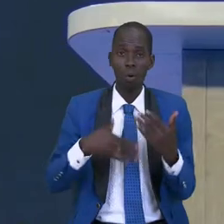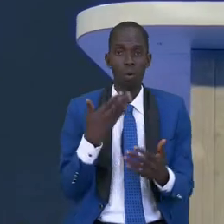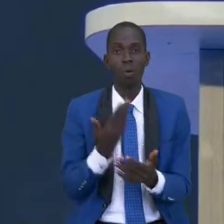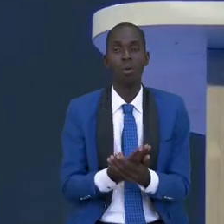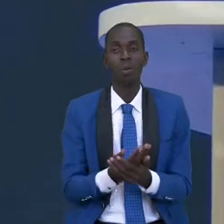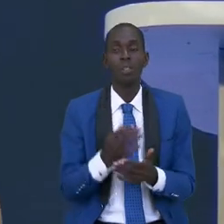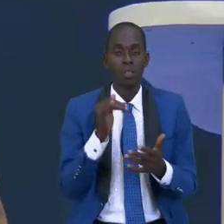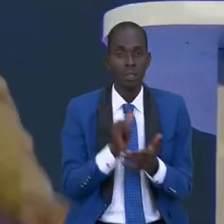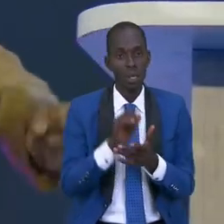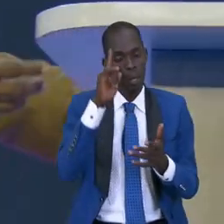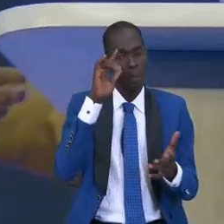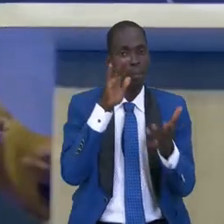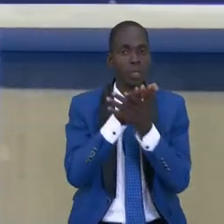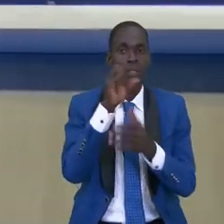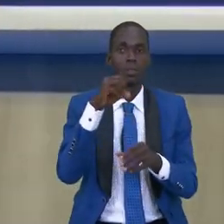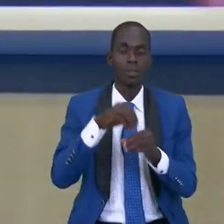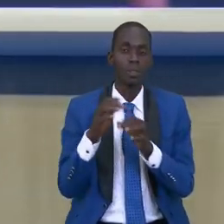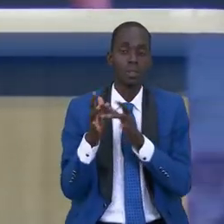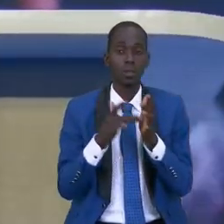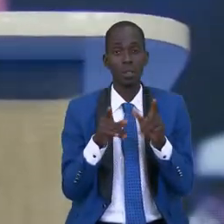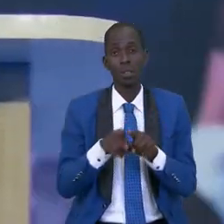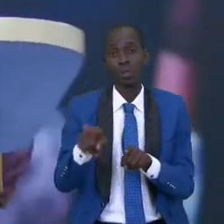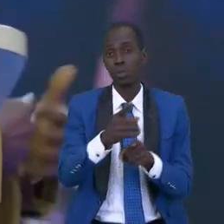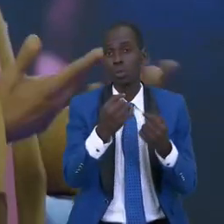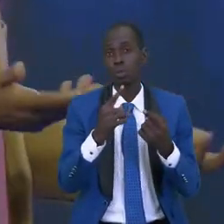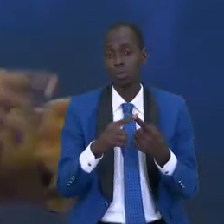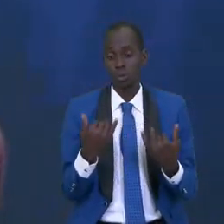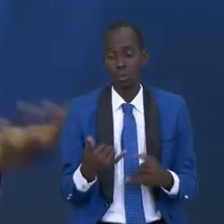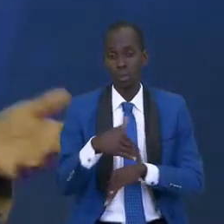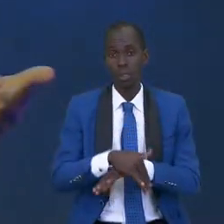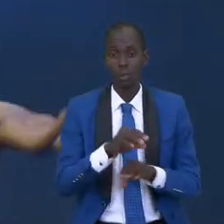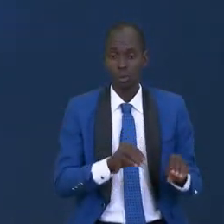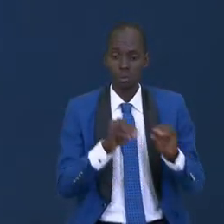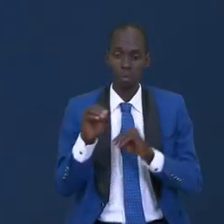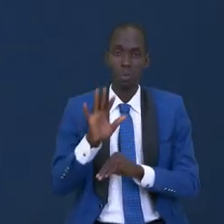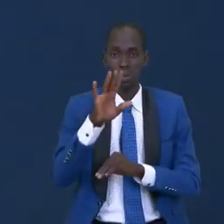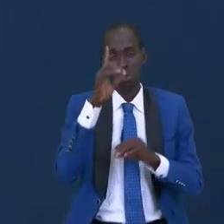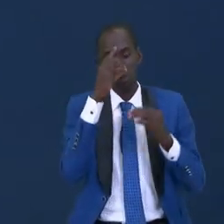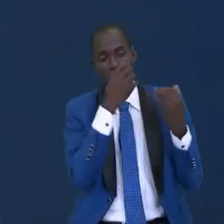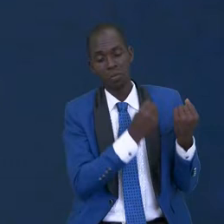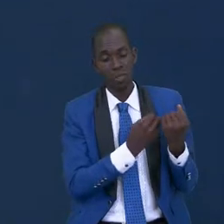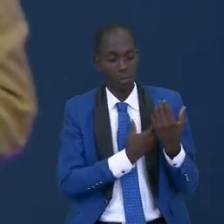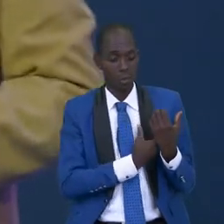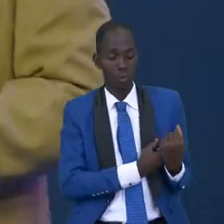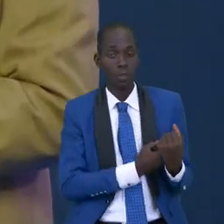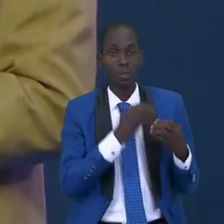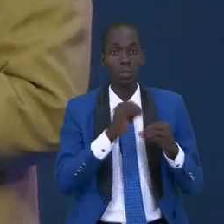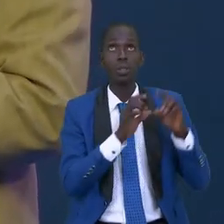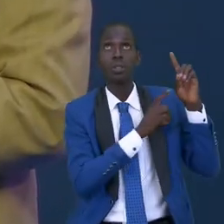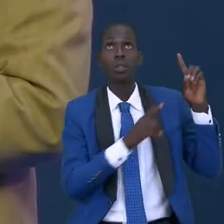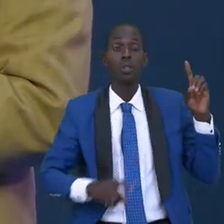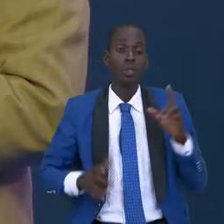believes in Jesus. And as you come tonight, and you put your faith, your trust, your confidence in the Lord